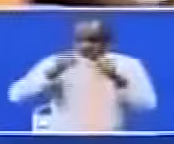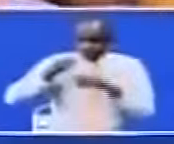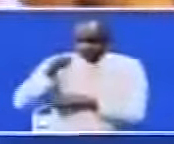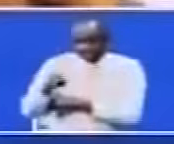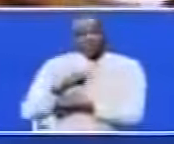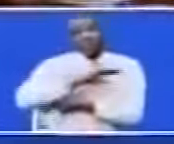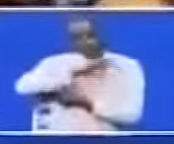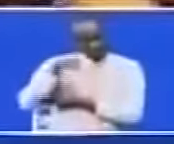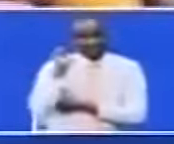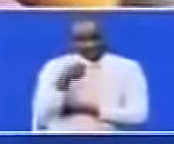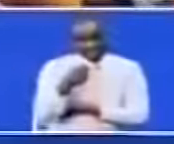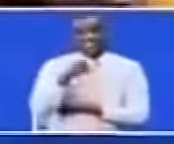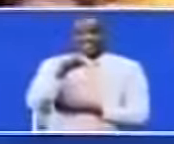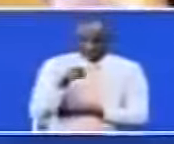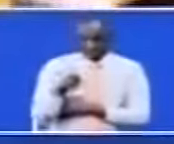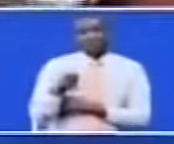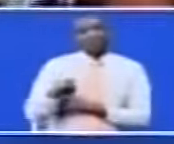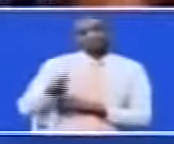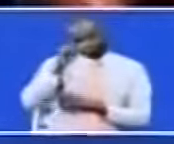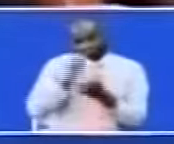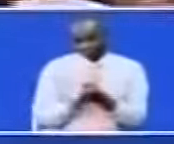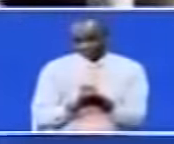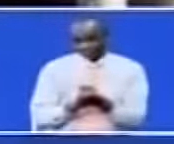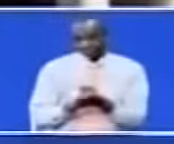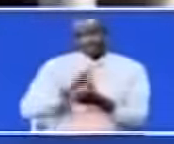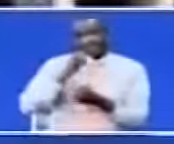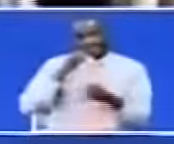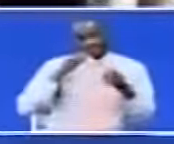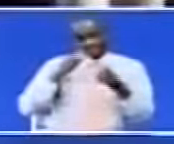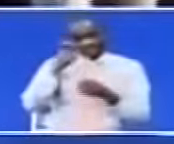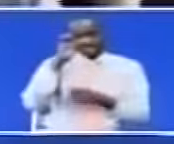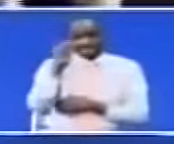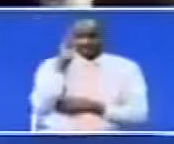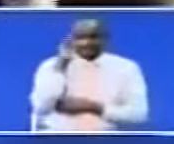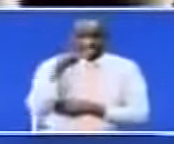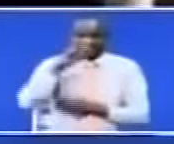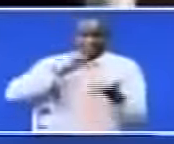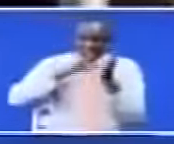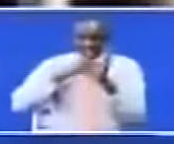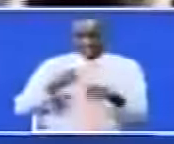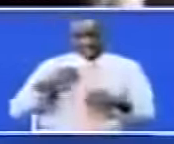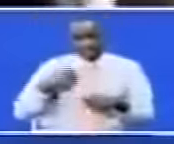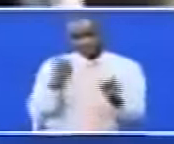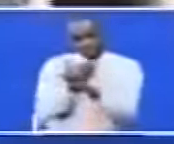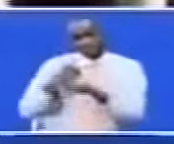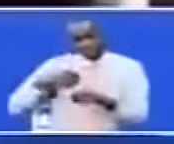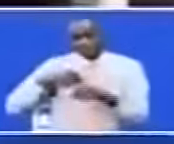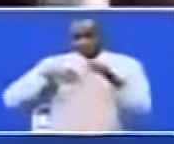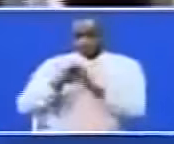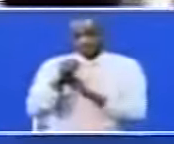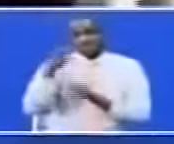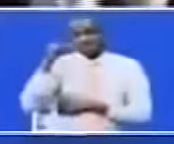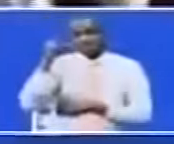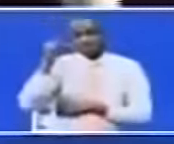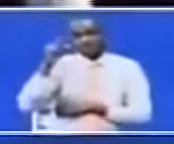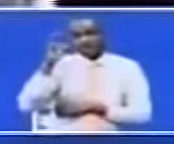the country as demand rises. EABL says it has renewed contracts with over 25,000 sorghum farmers that will